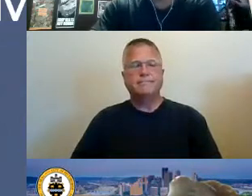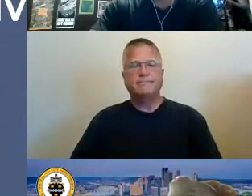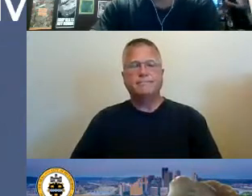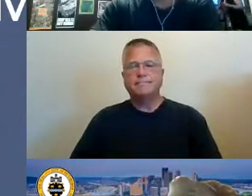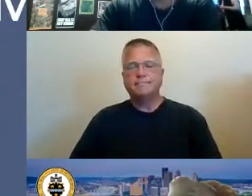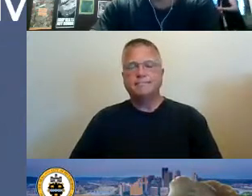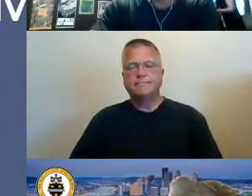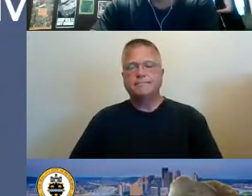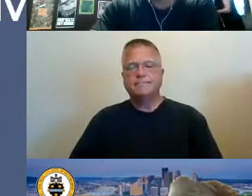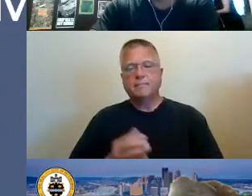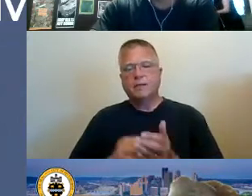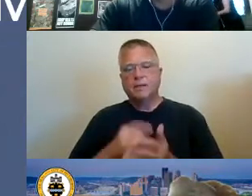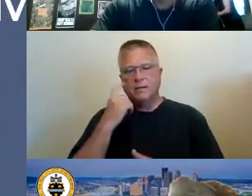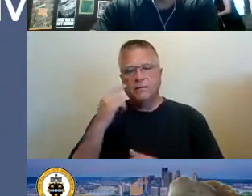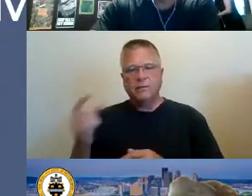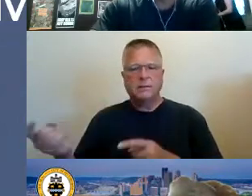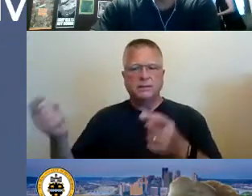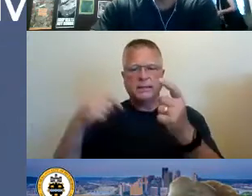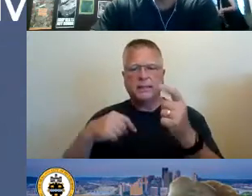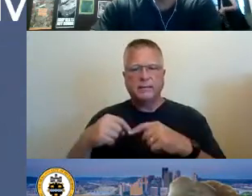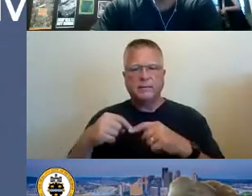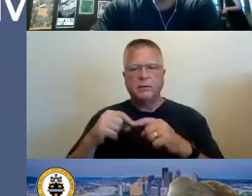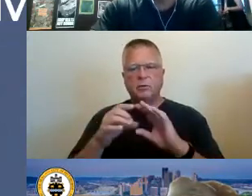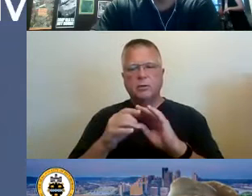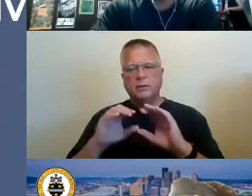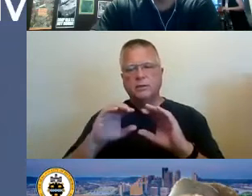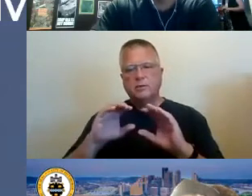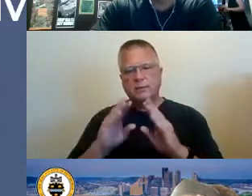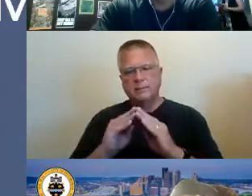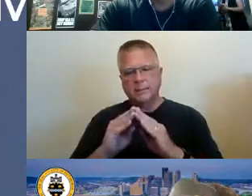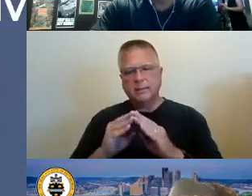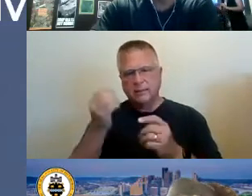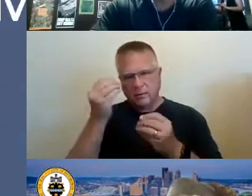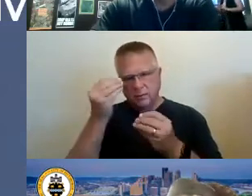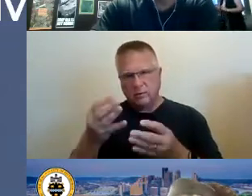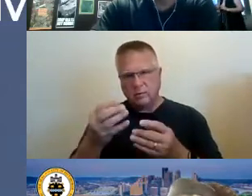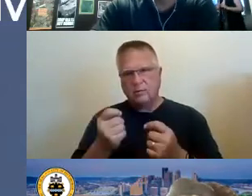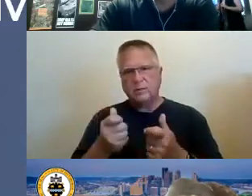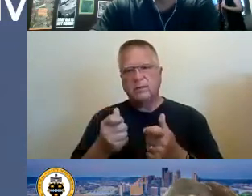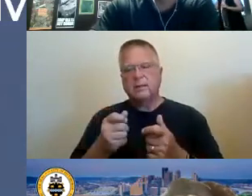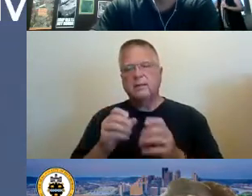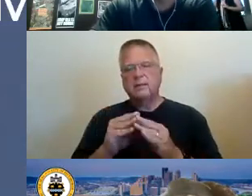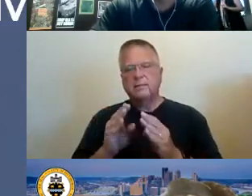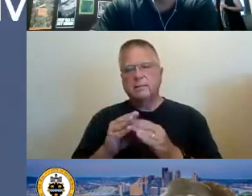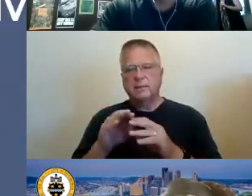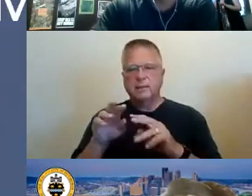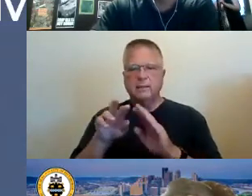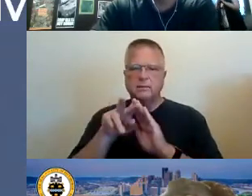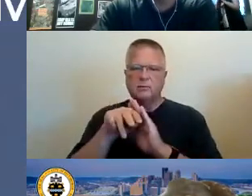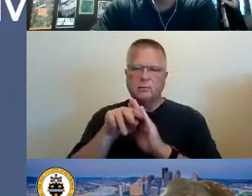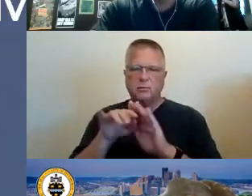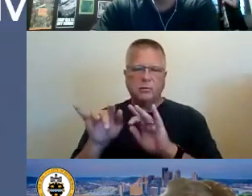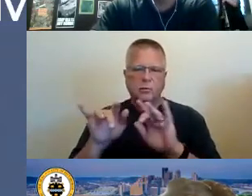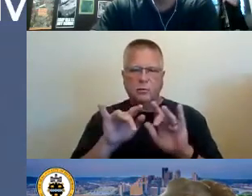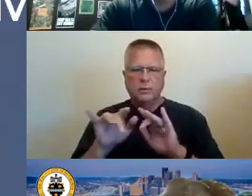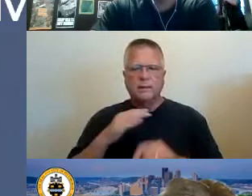And again, if you just join the meeting, just letting you know real quick that this meeting is being recorded, and to please remain muted